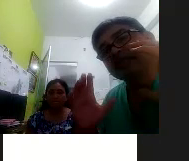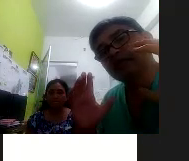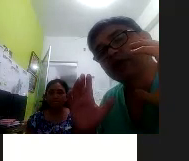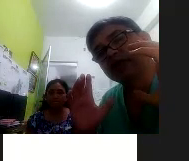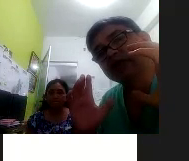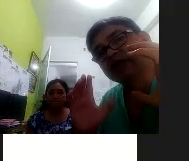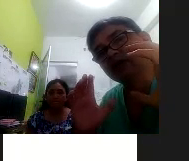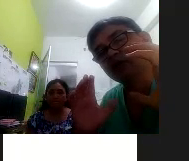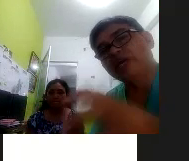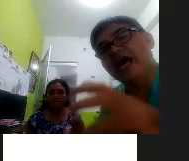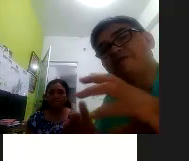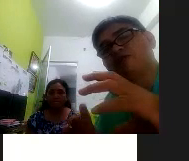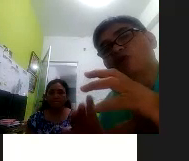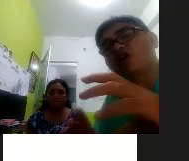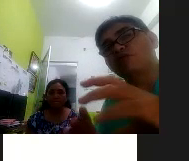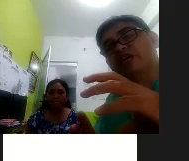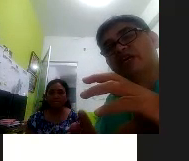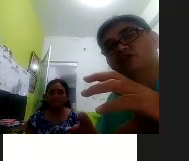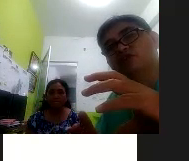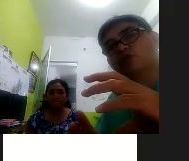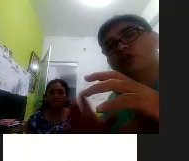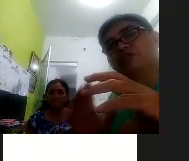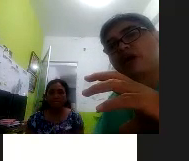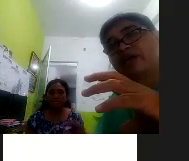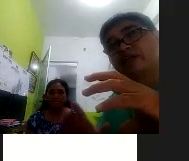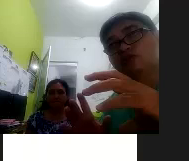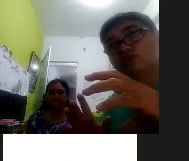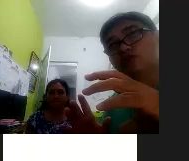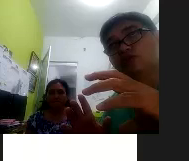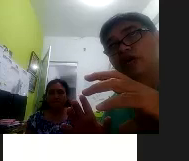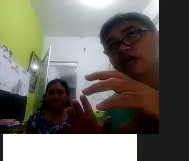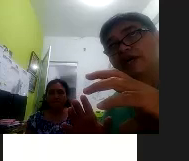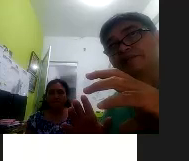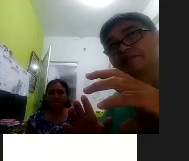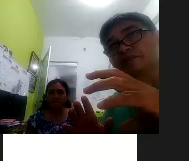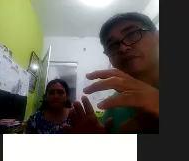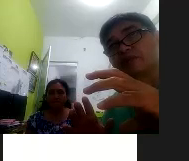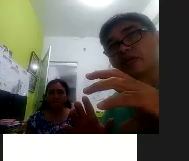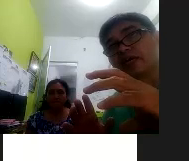when we have those complications, we try to